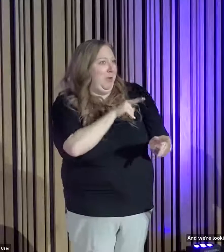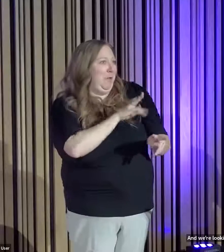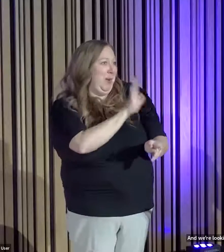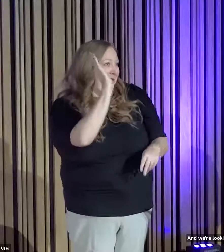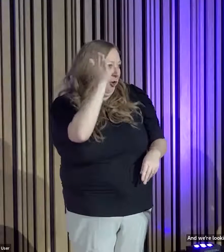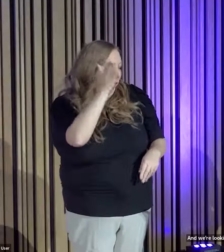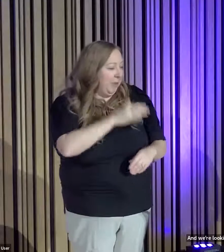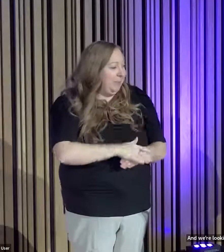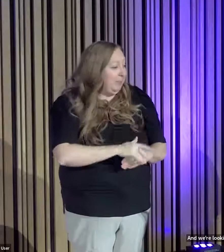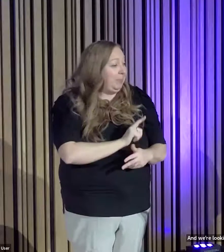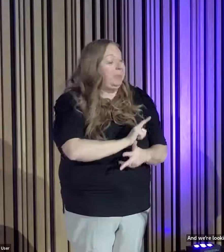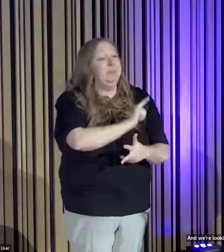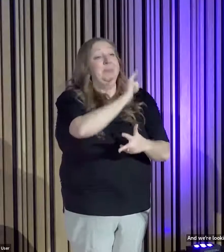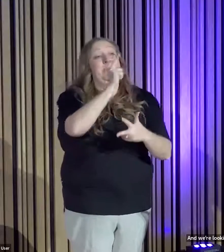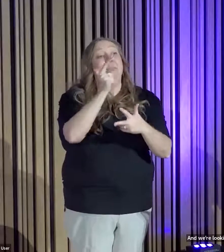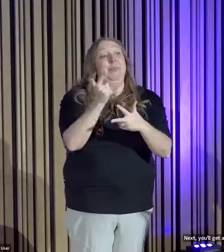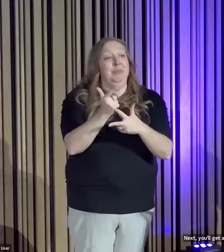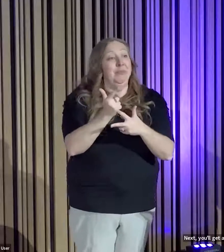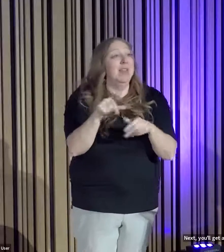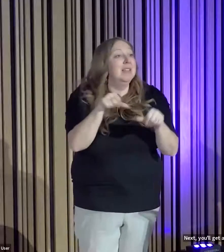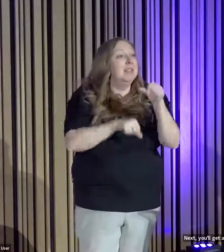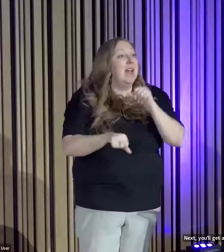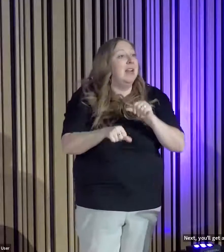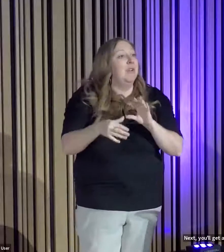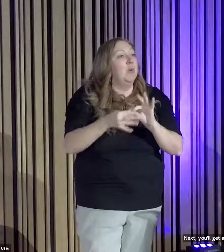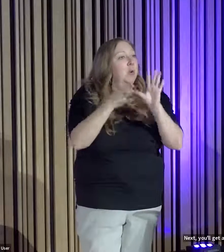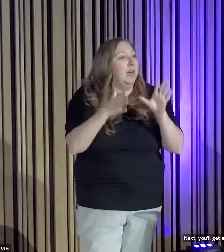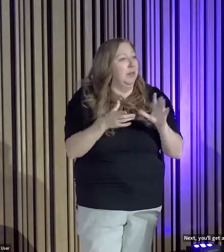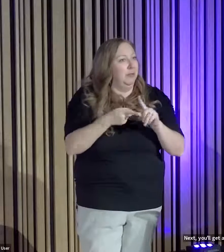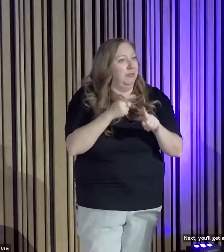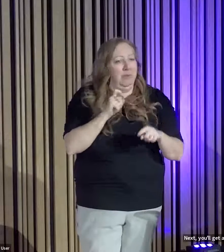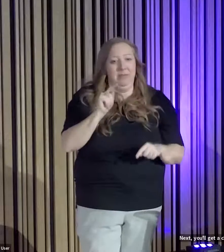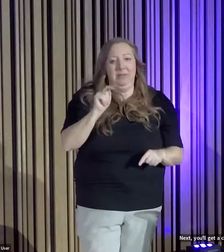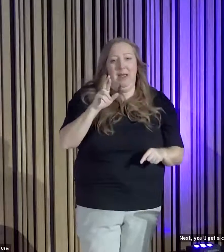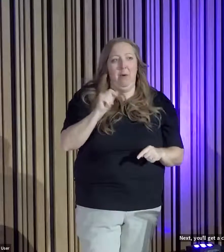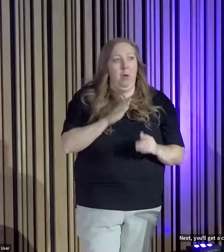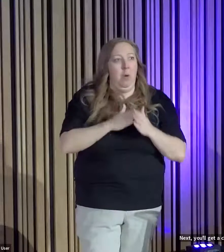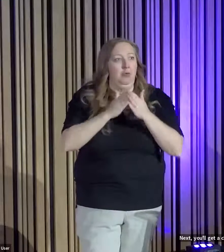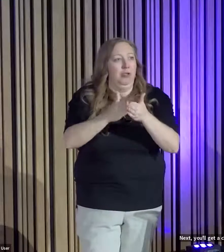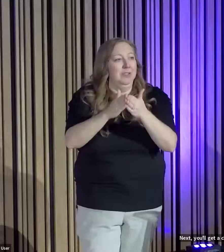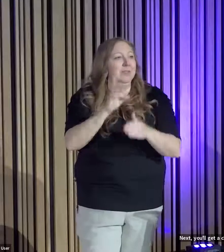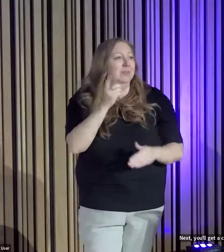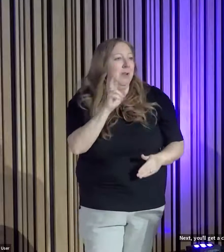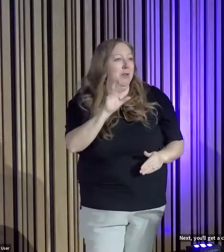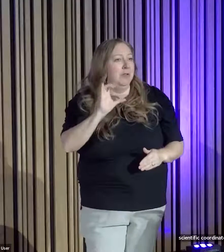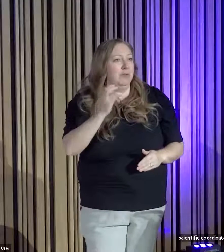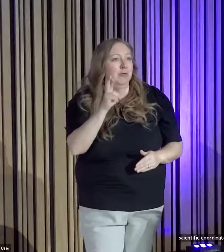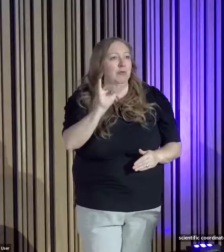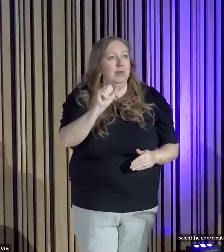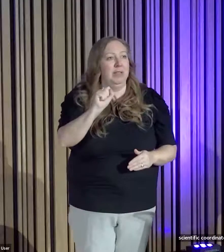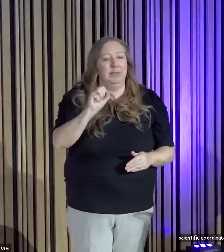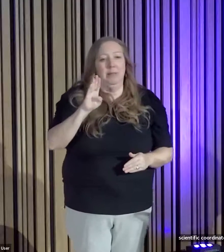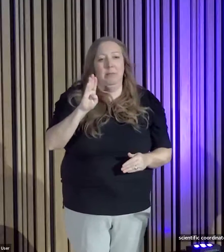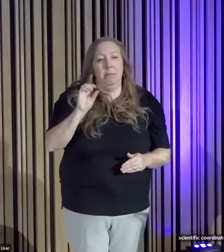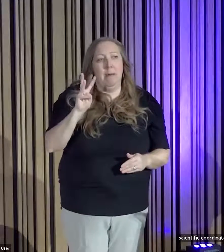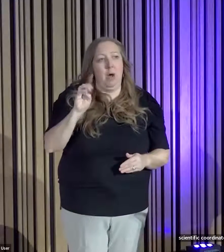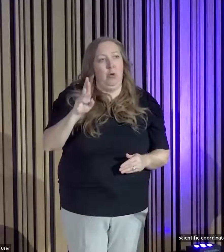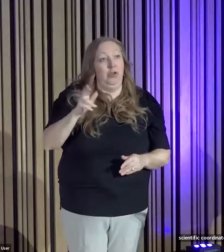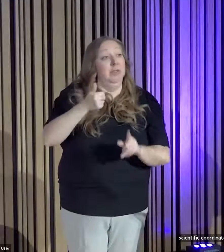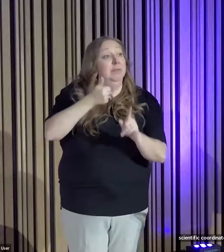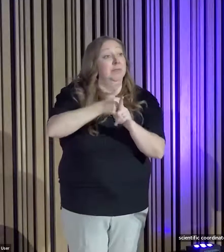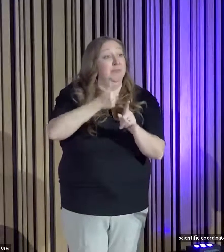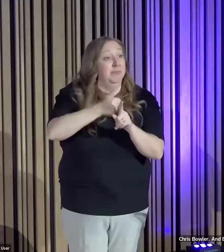learn something from the scientific coordinators of the Tara Oceans Project, Dr. Chris Bowler. And Bowler is the director of the research